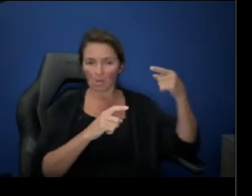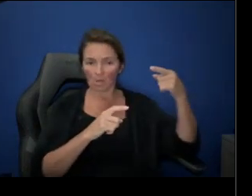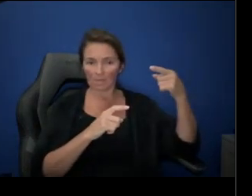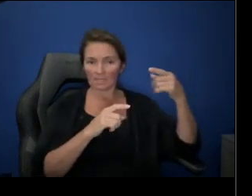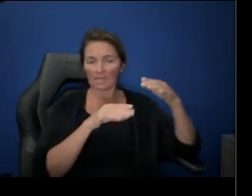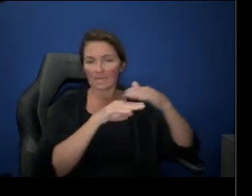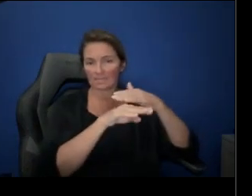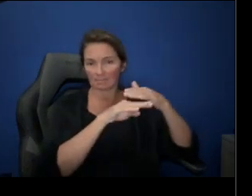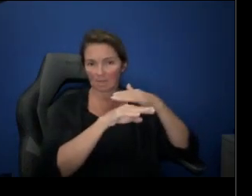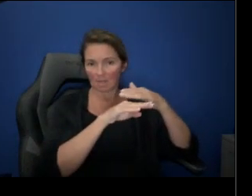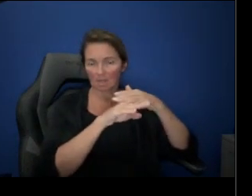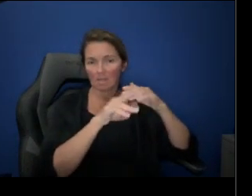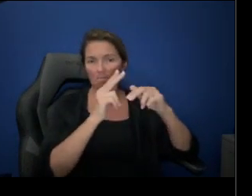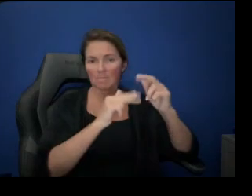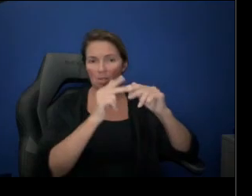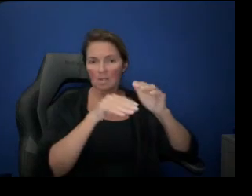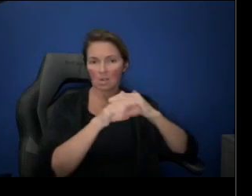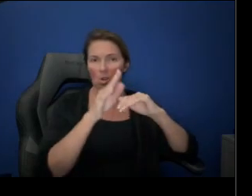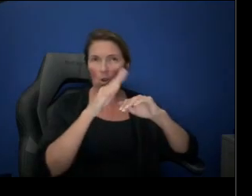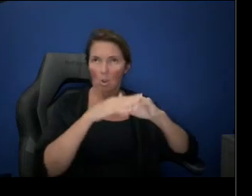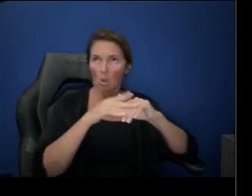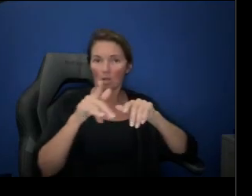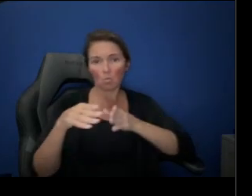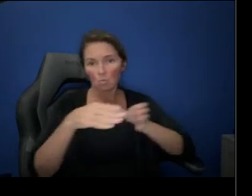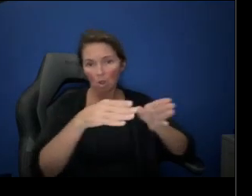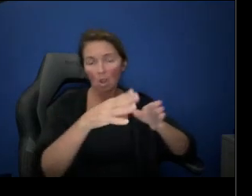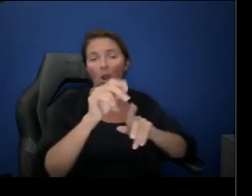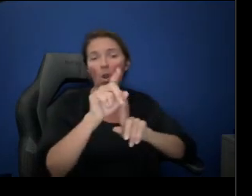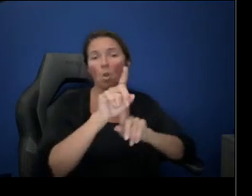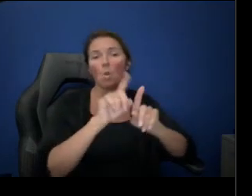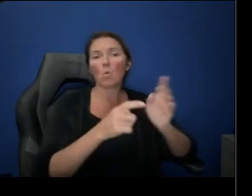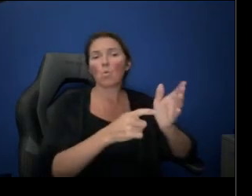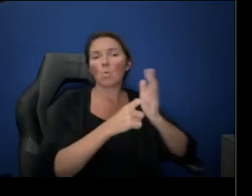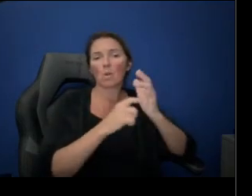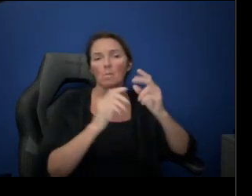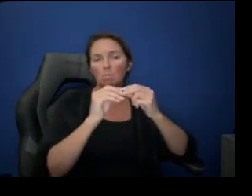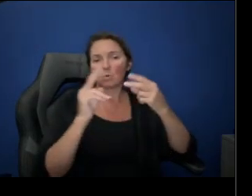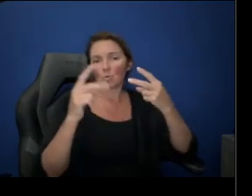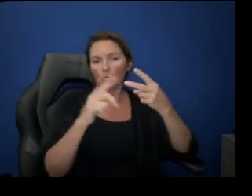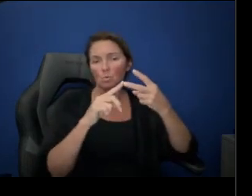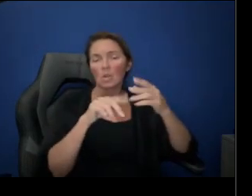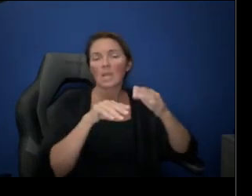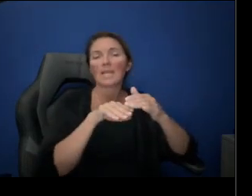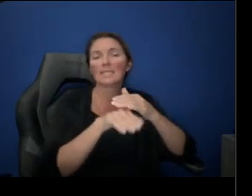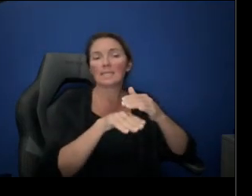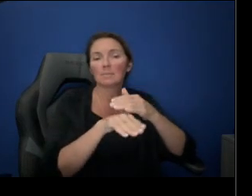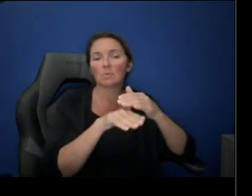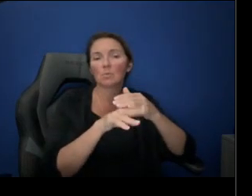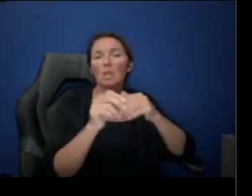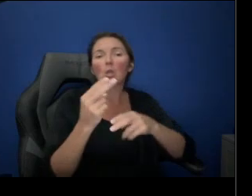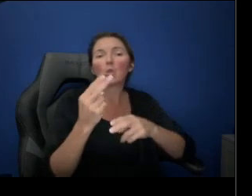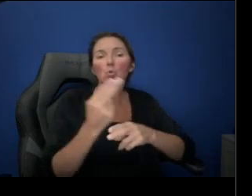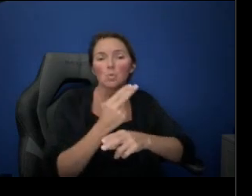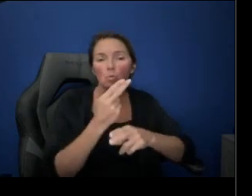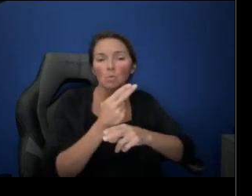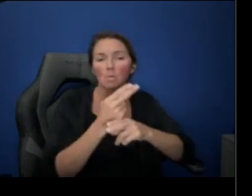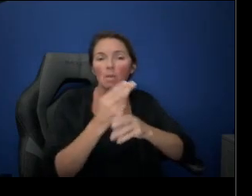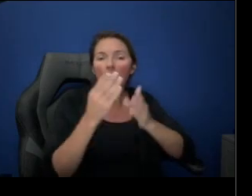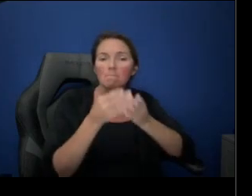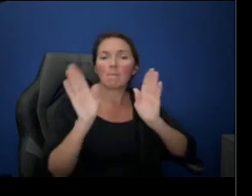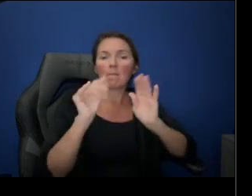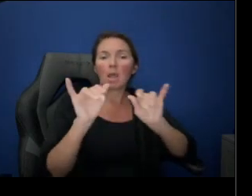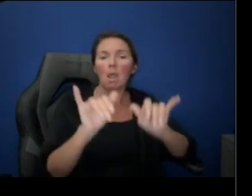accessible building entrance on an accessible route, and Requirement 2, accessible and usable public